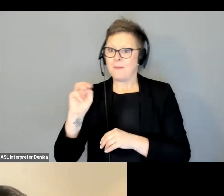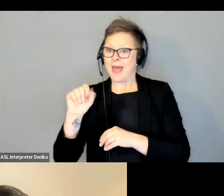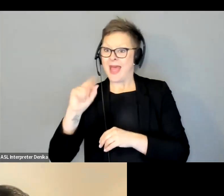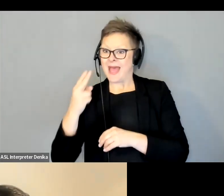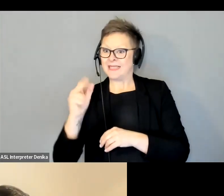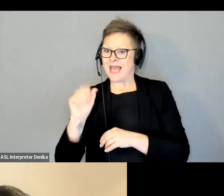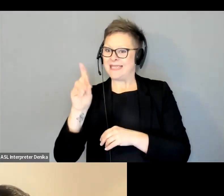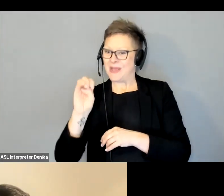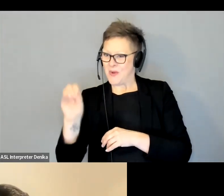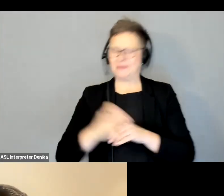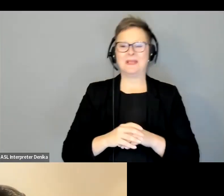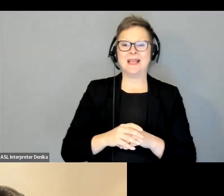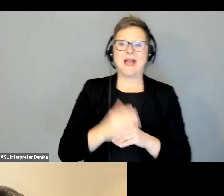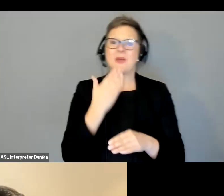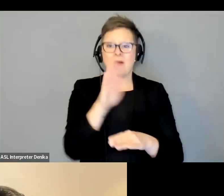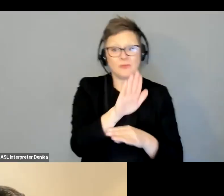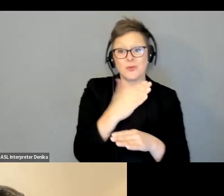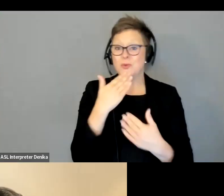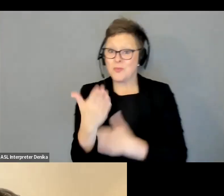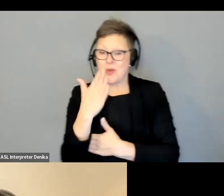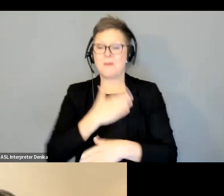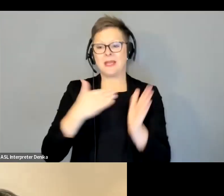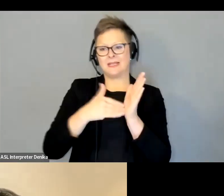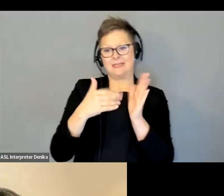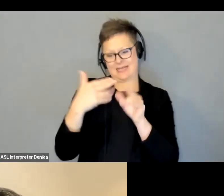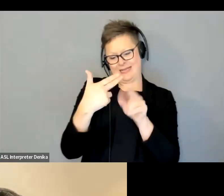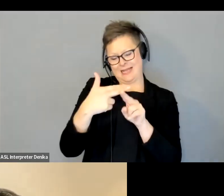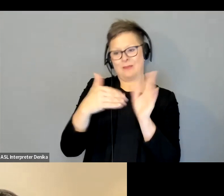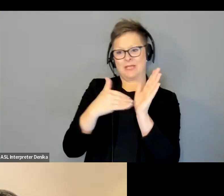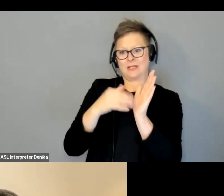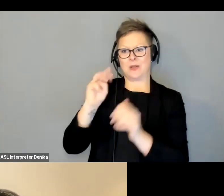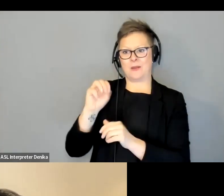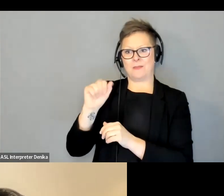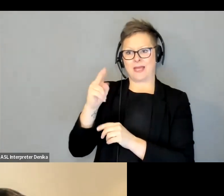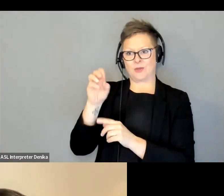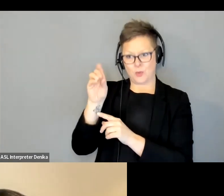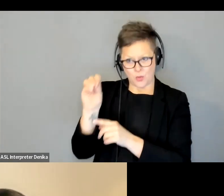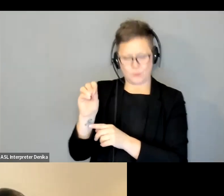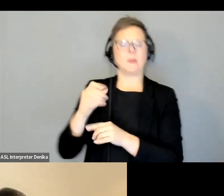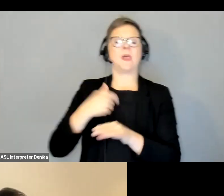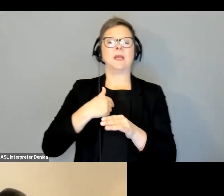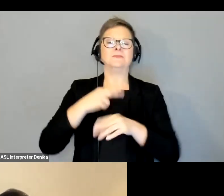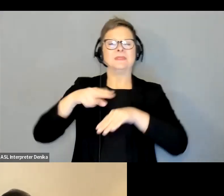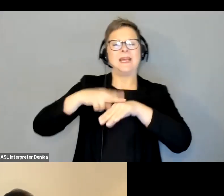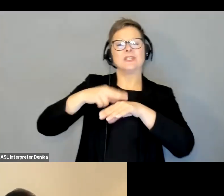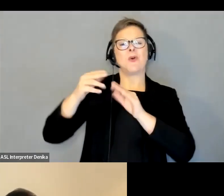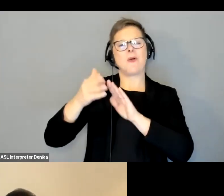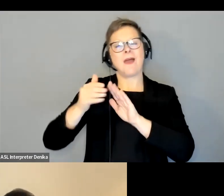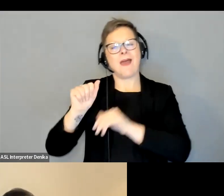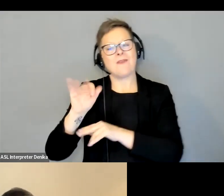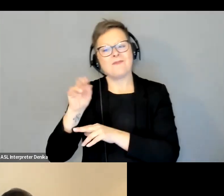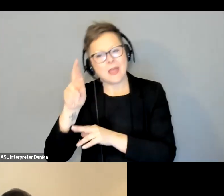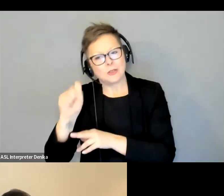Good afternoon and good morning, everybody. My name is Dr. Mahadio Sukai. I am the Vice President Research and International Affairs and Chief Accessibility